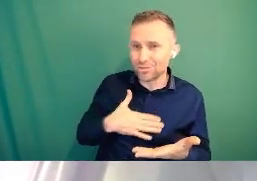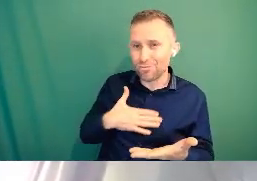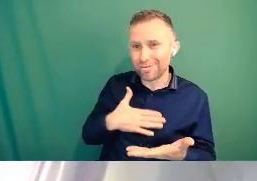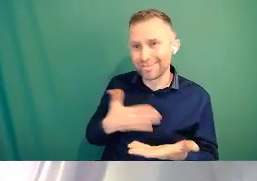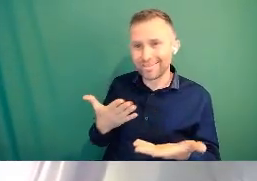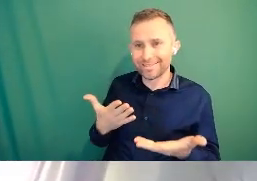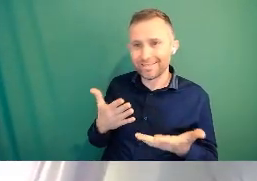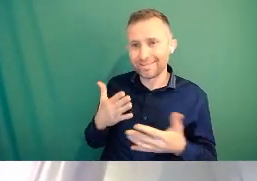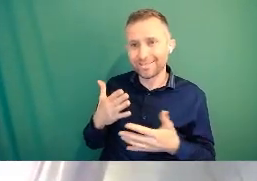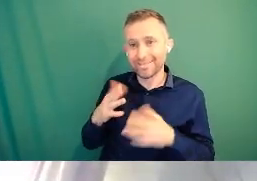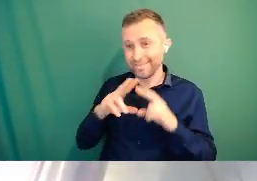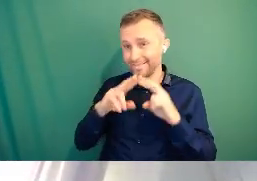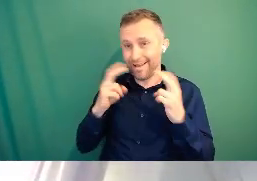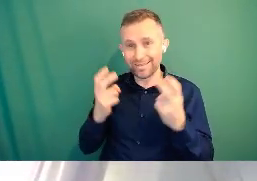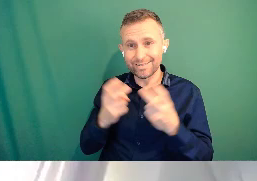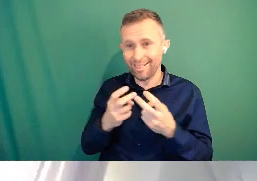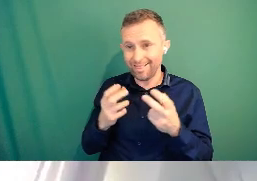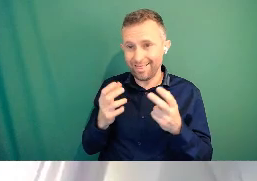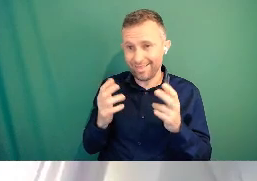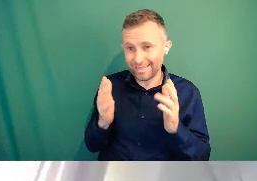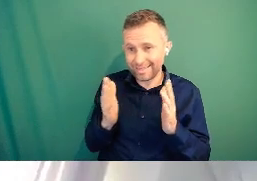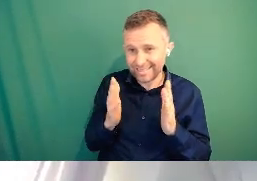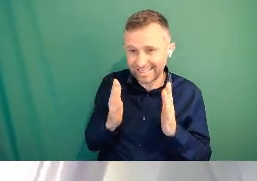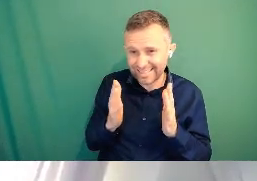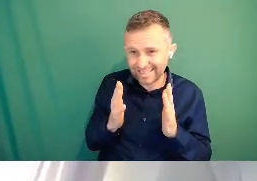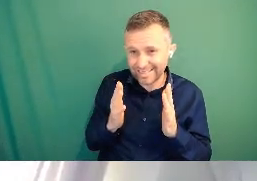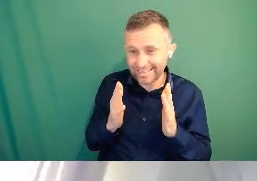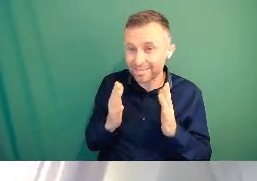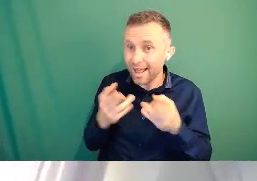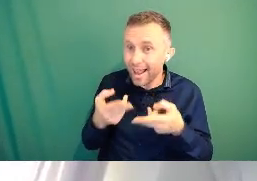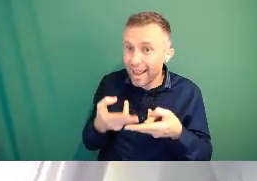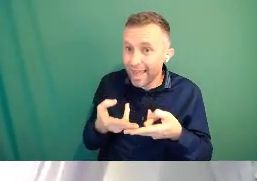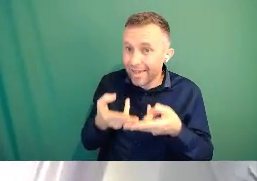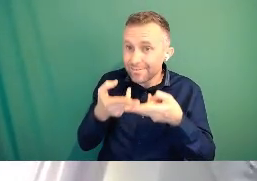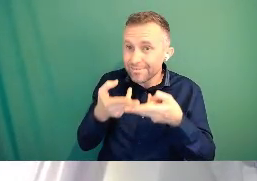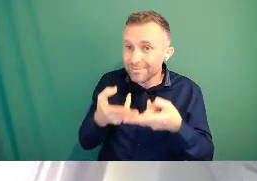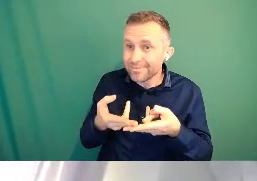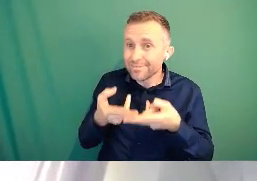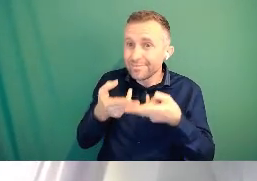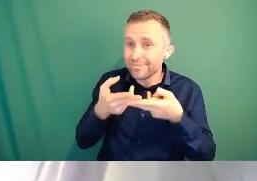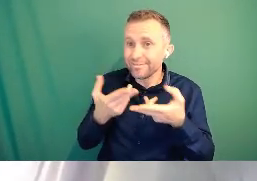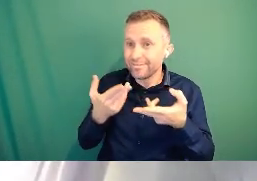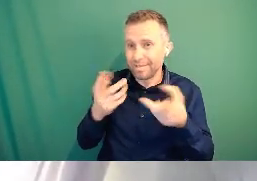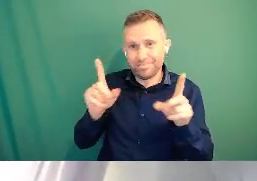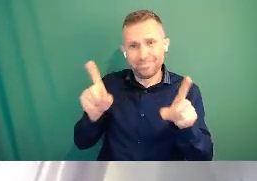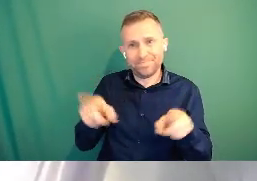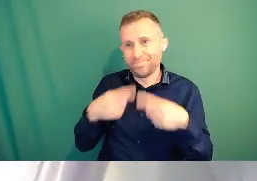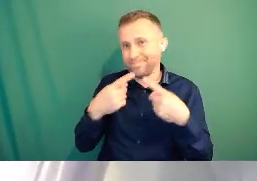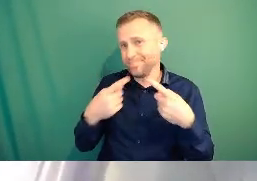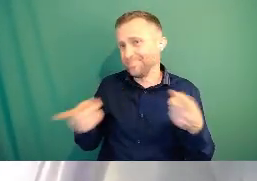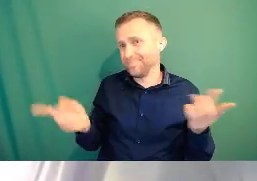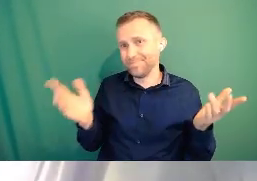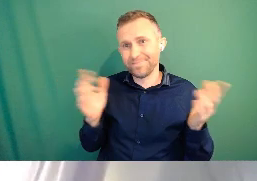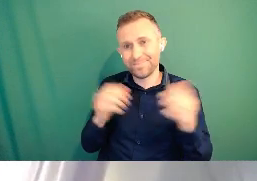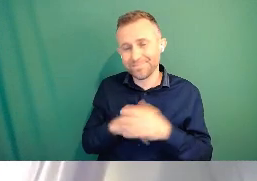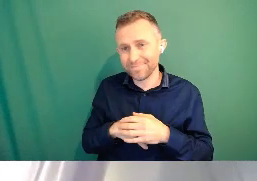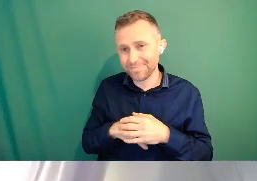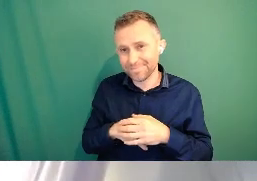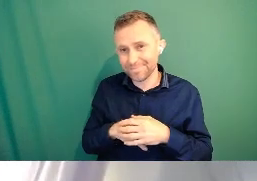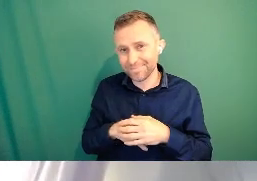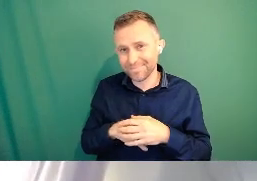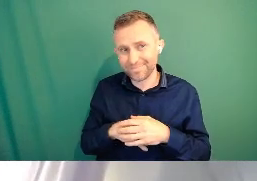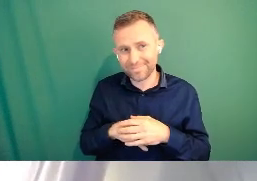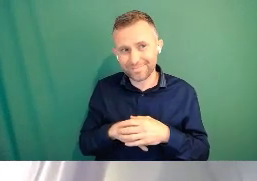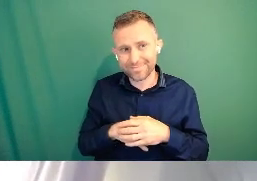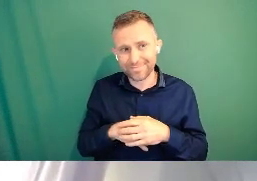say, is so small that even if Cadw looked into installing lifts, there simply wouldn't be the space